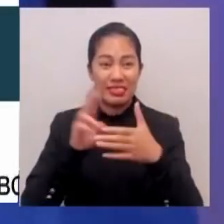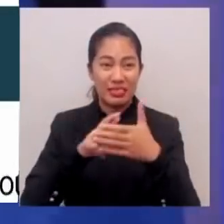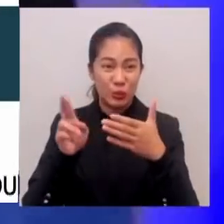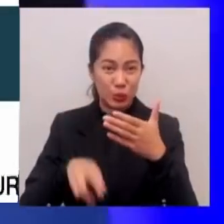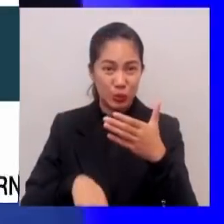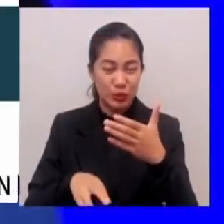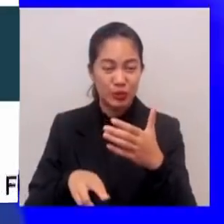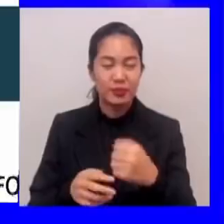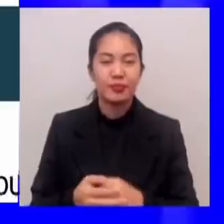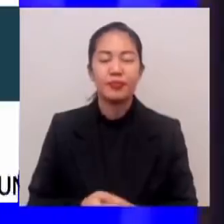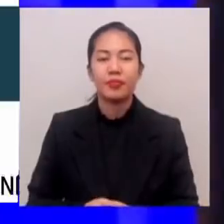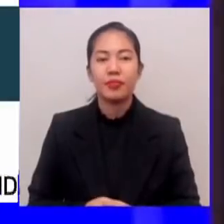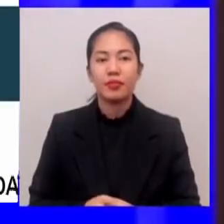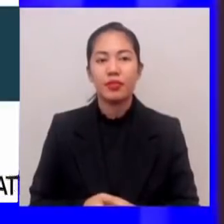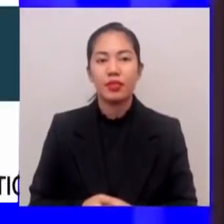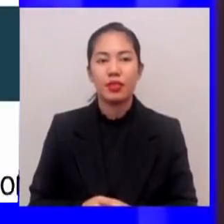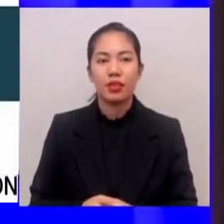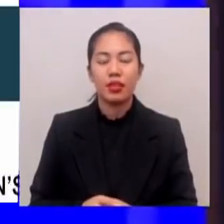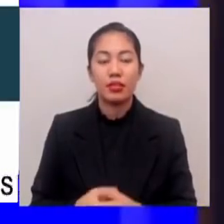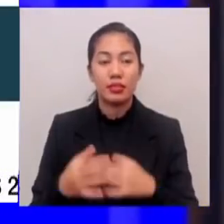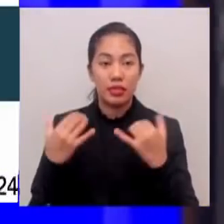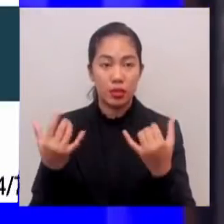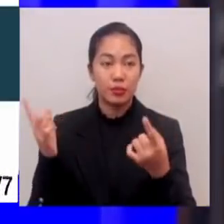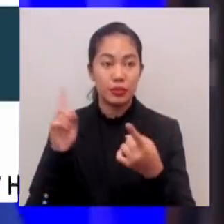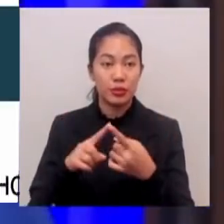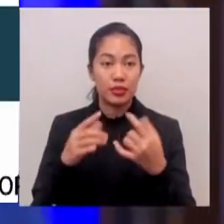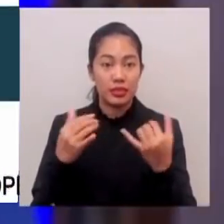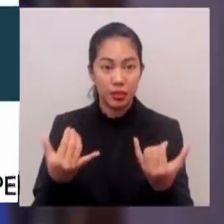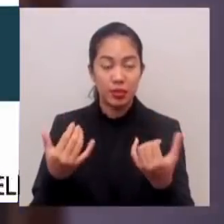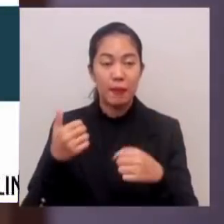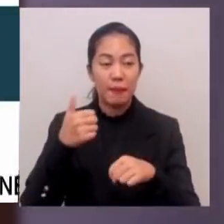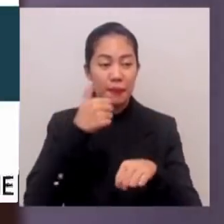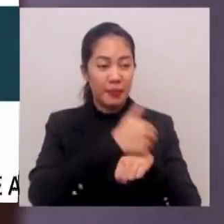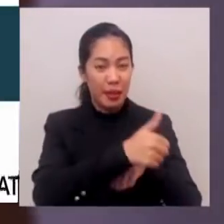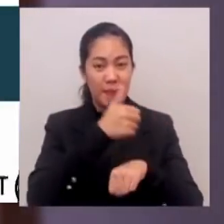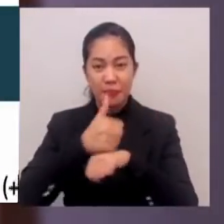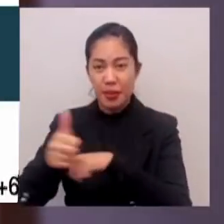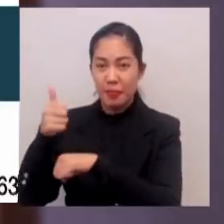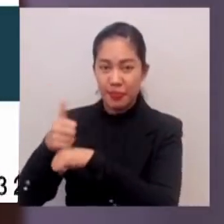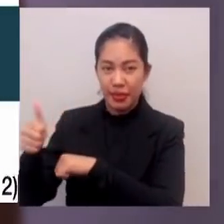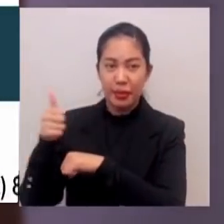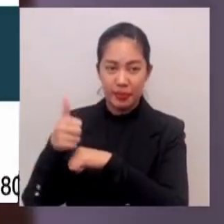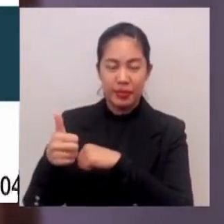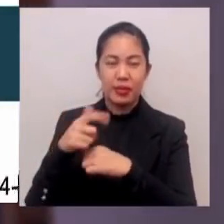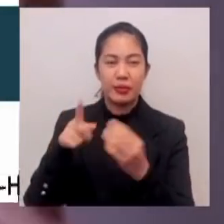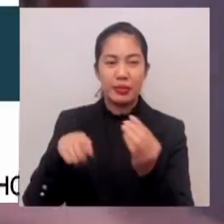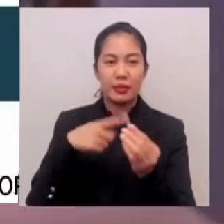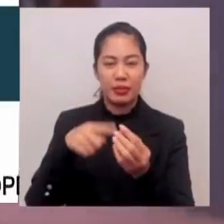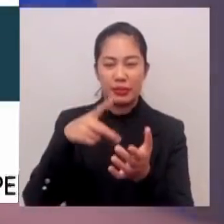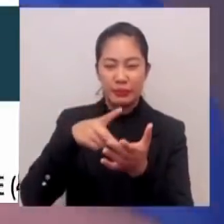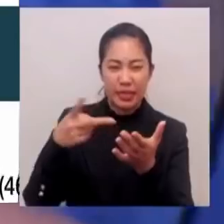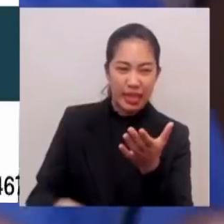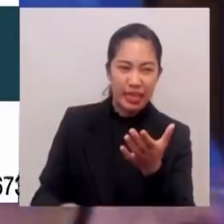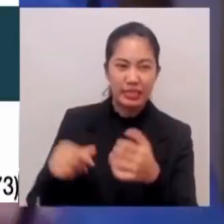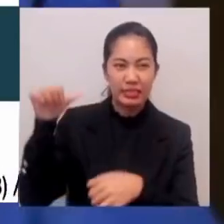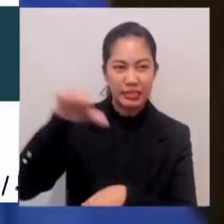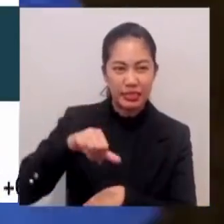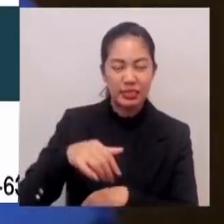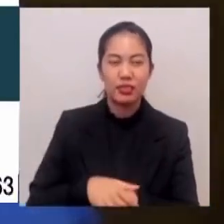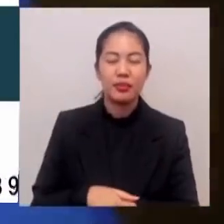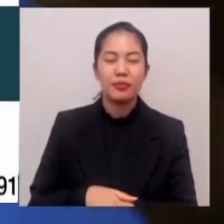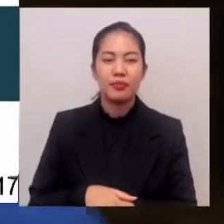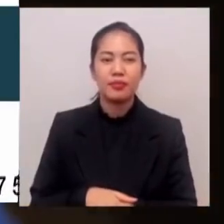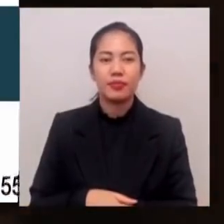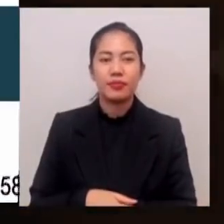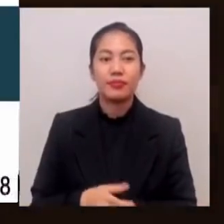in fact, no, up to now, blaming the other for the failure of, you know, having a common candidate. Again,